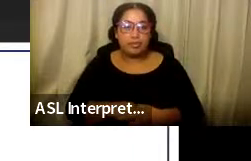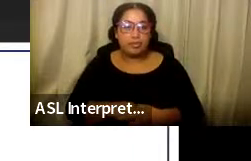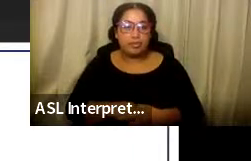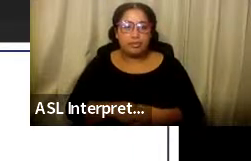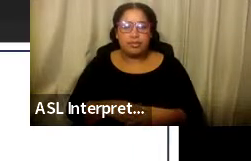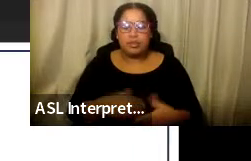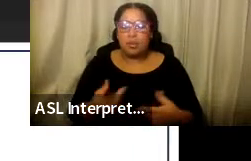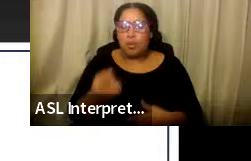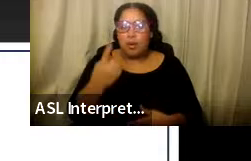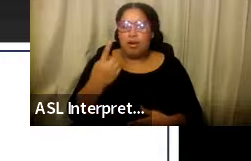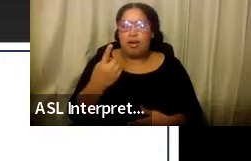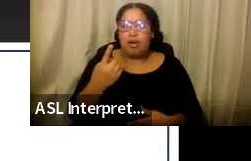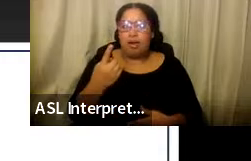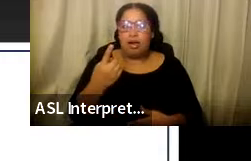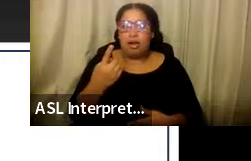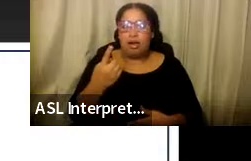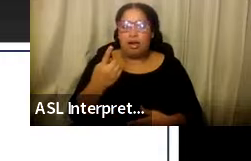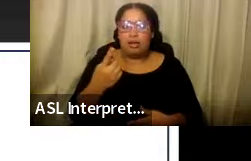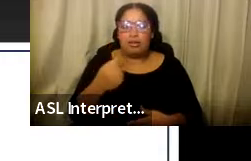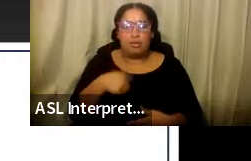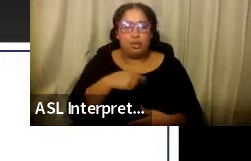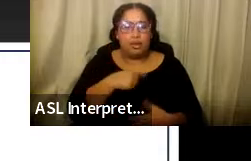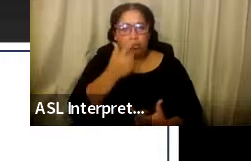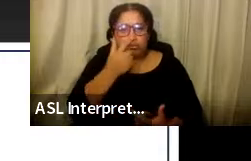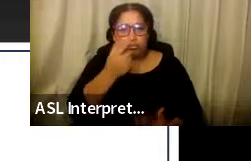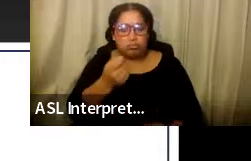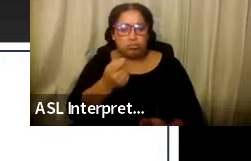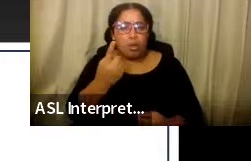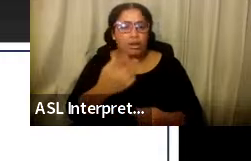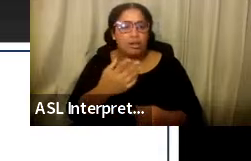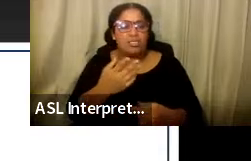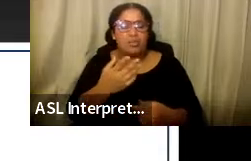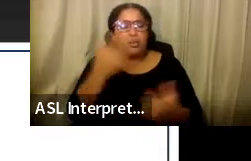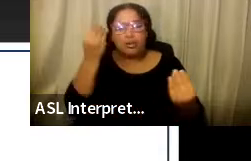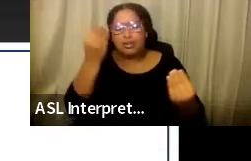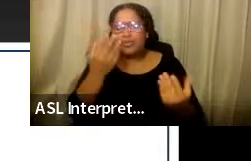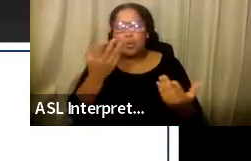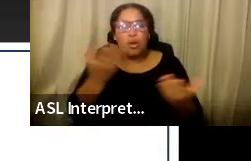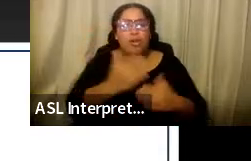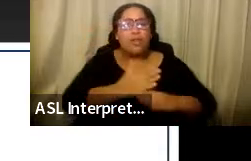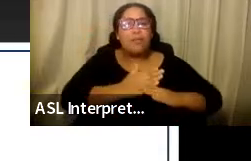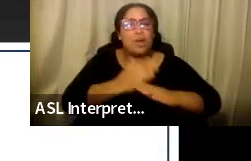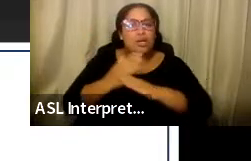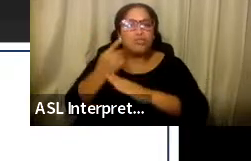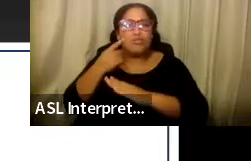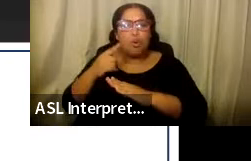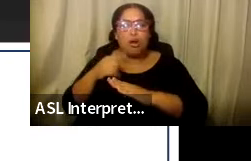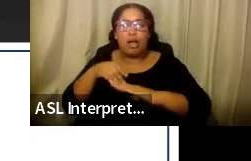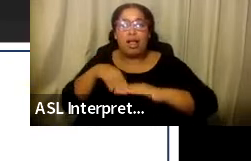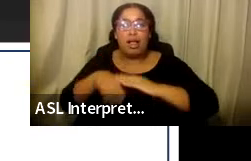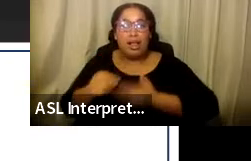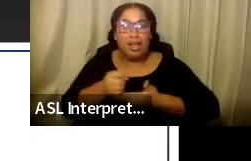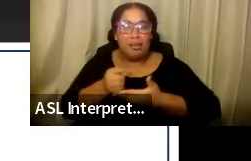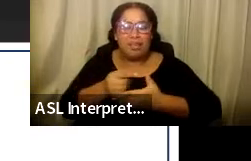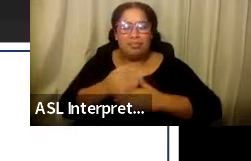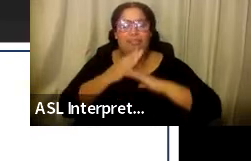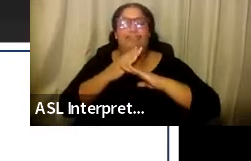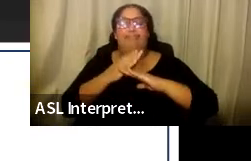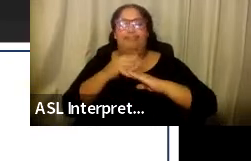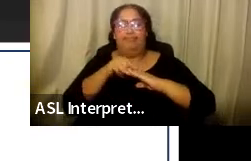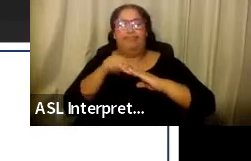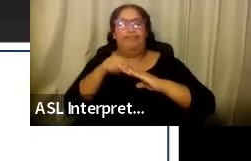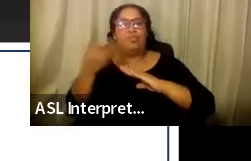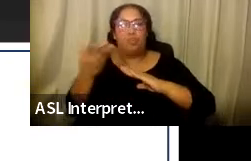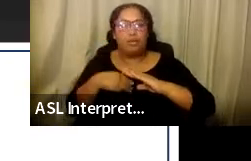So one of the things that, of course, we're really interested in are what are the barriers to getting treatment. And what we found